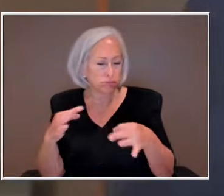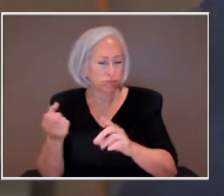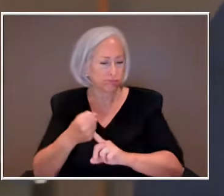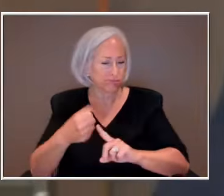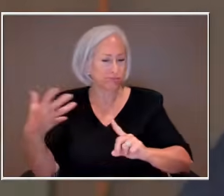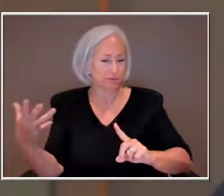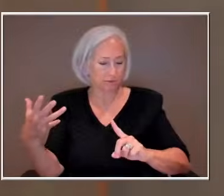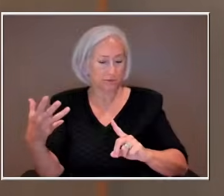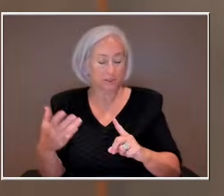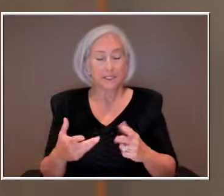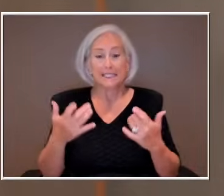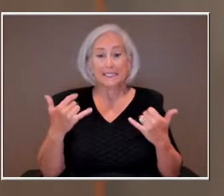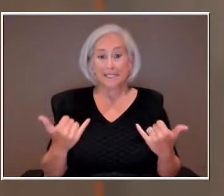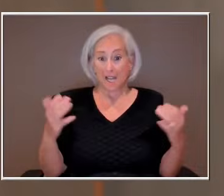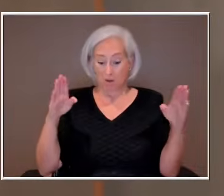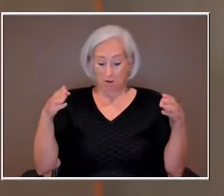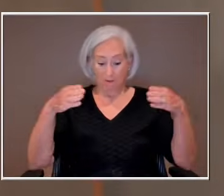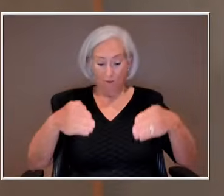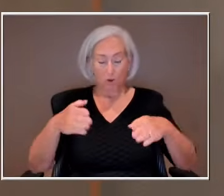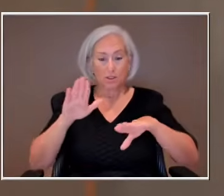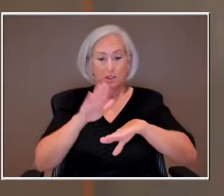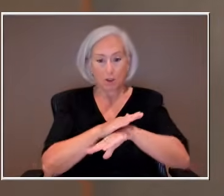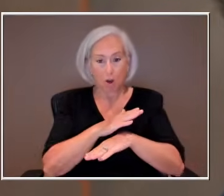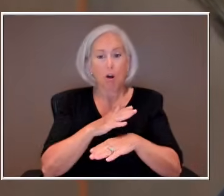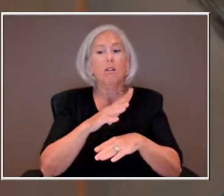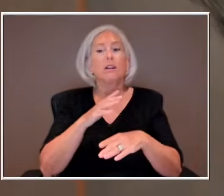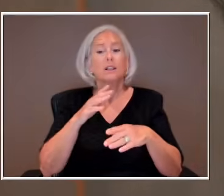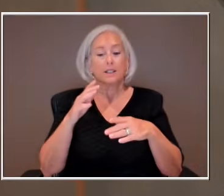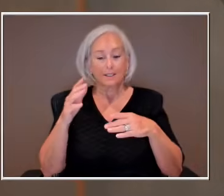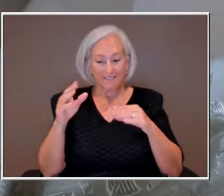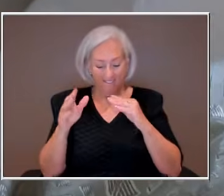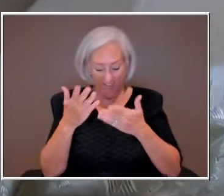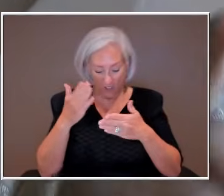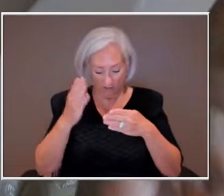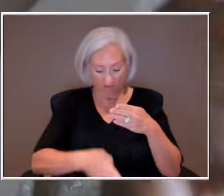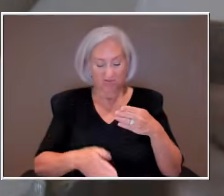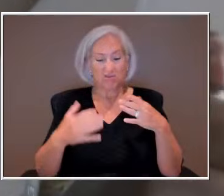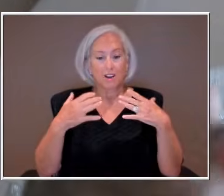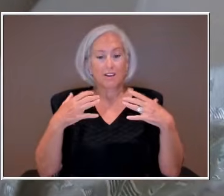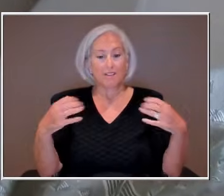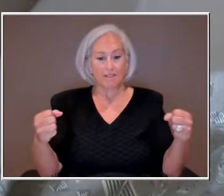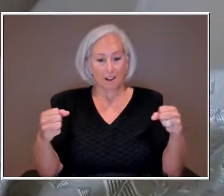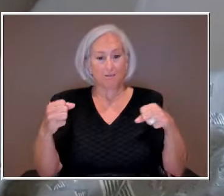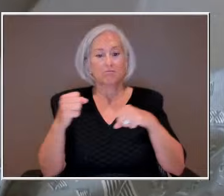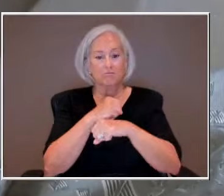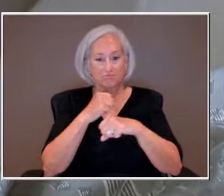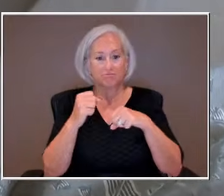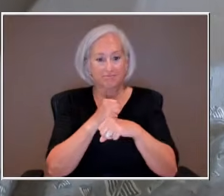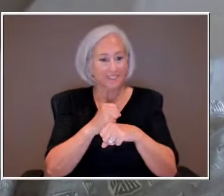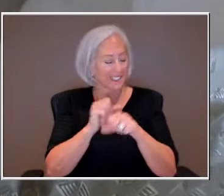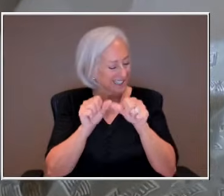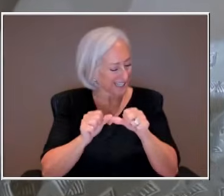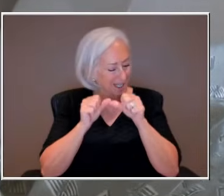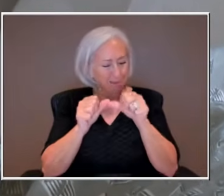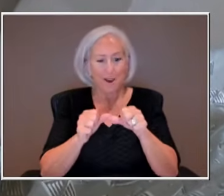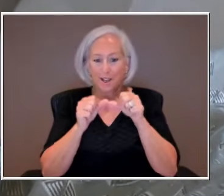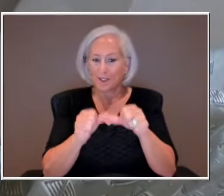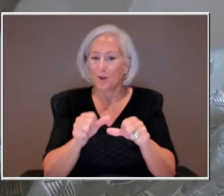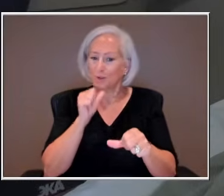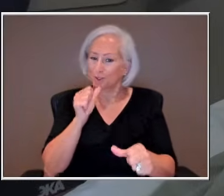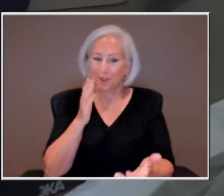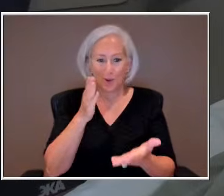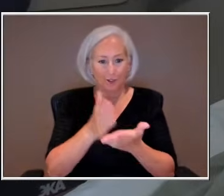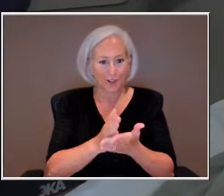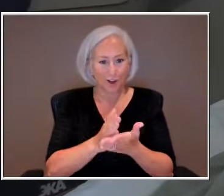fight and turning the volume back up on life. Keep on going. Don't stop. You heard it from me, DJ